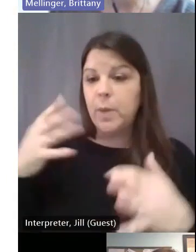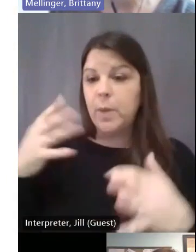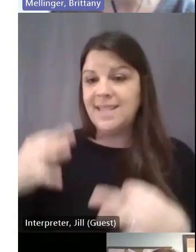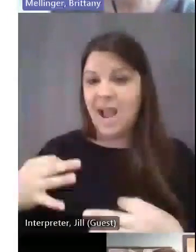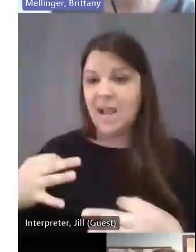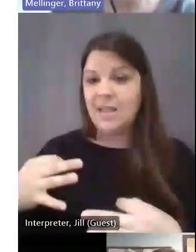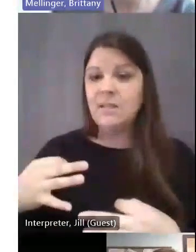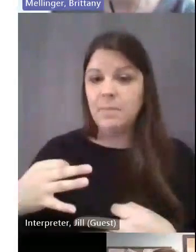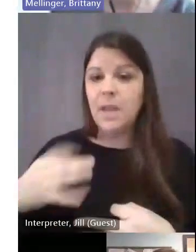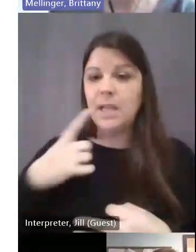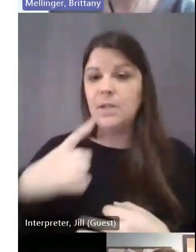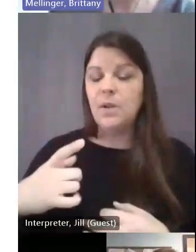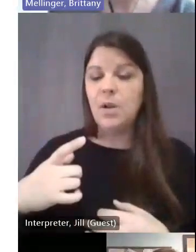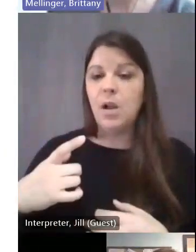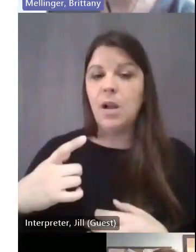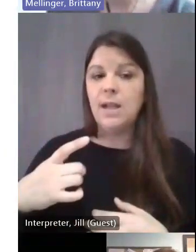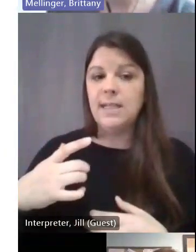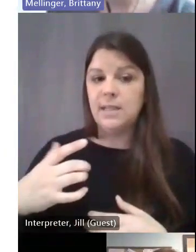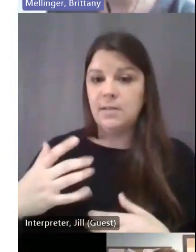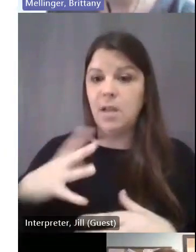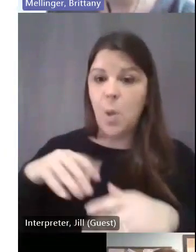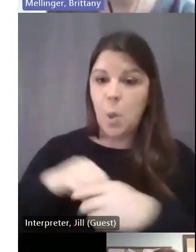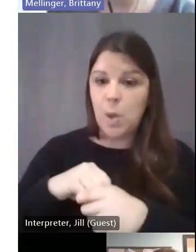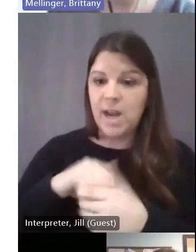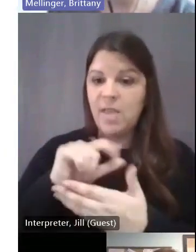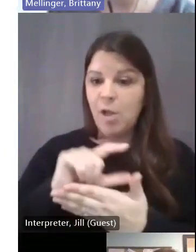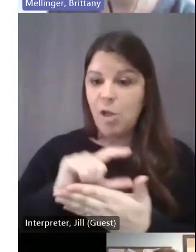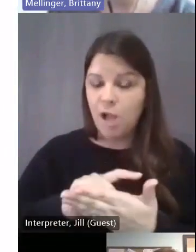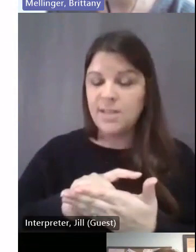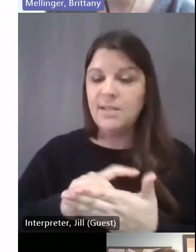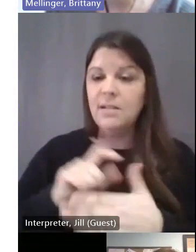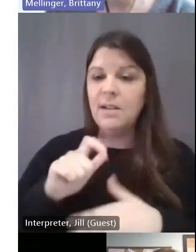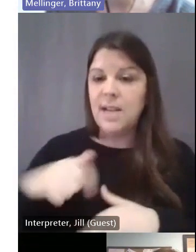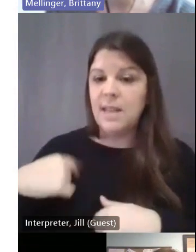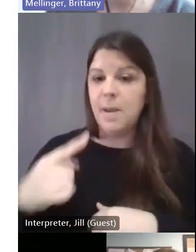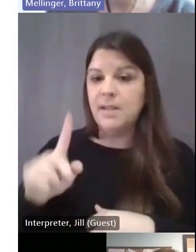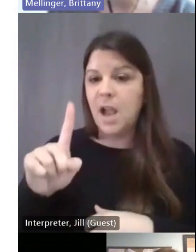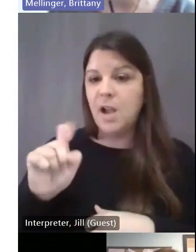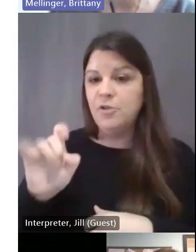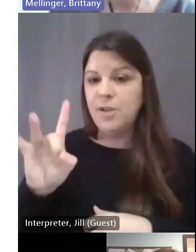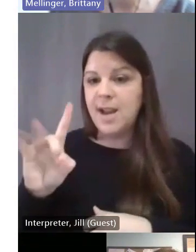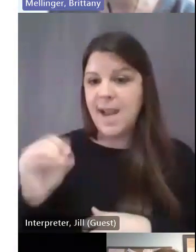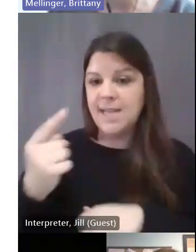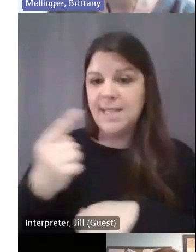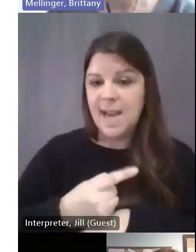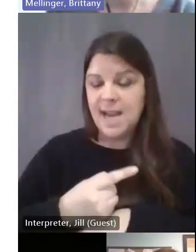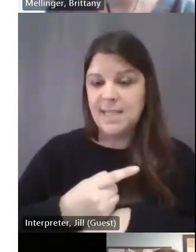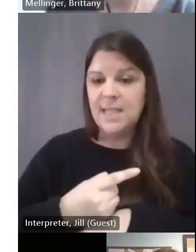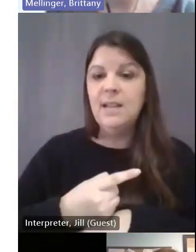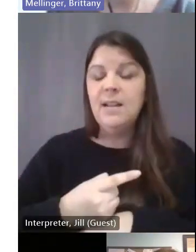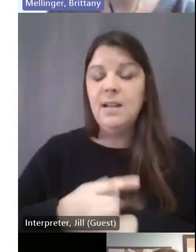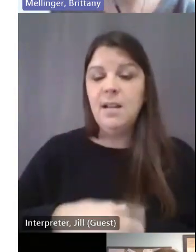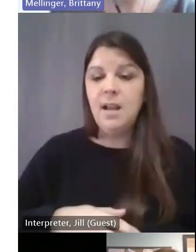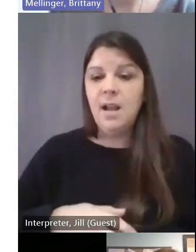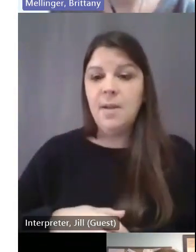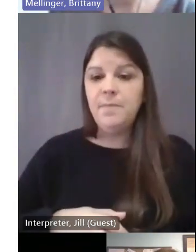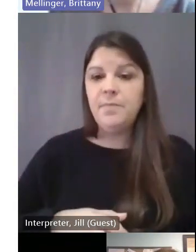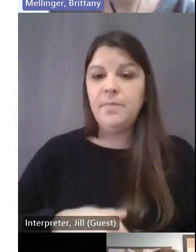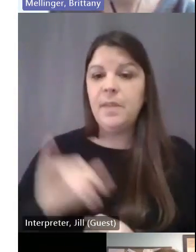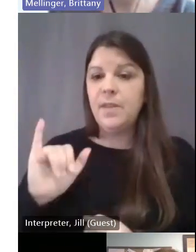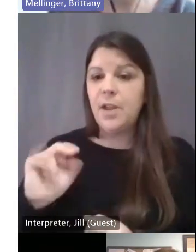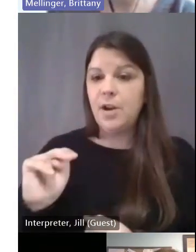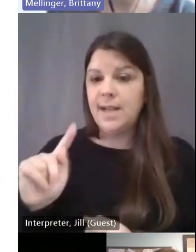jurisdictional, it's covered by our laws, and if it's timely, which is within 180 days of the date of the last harm, then our intake